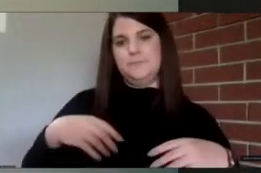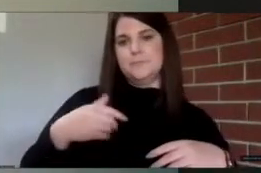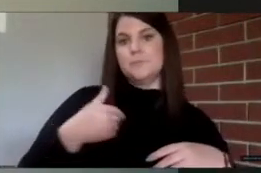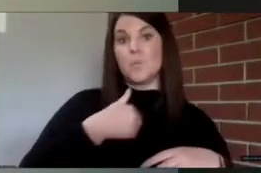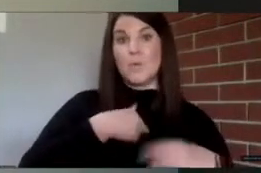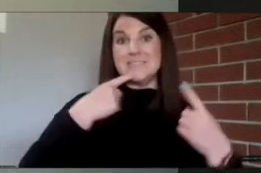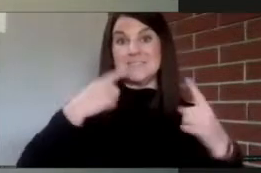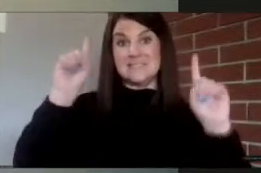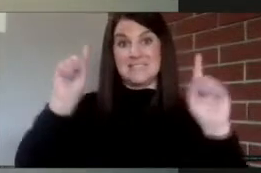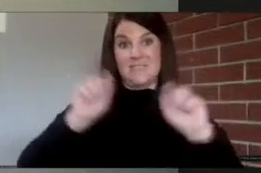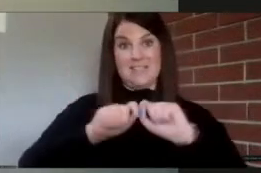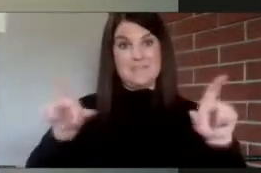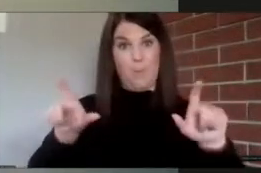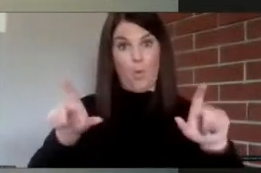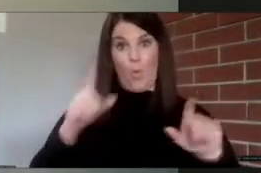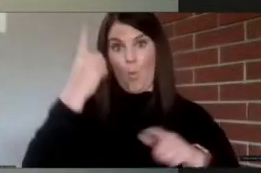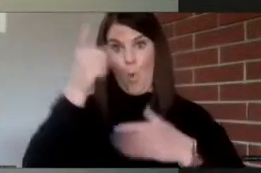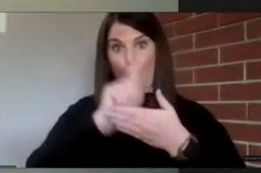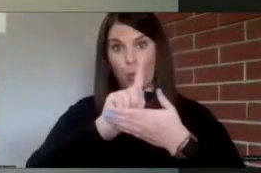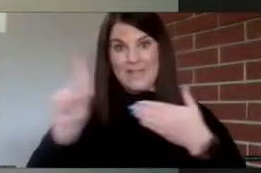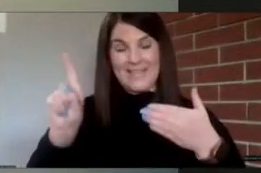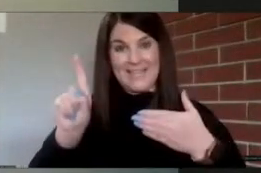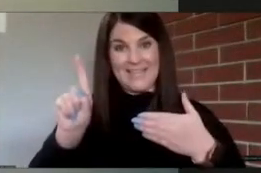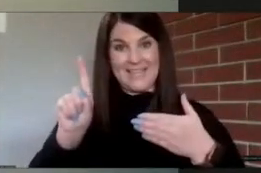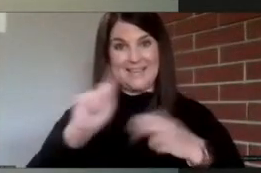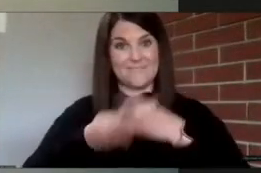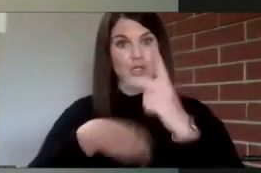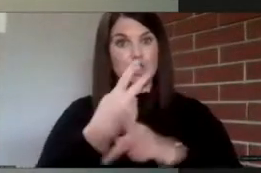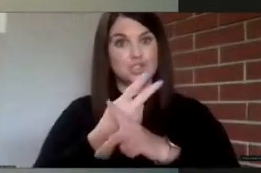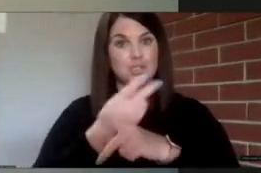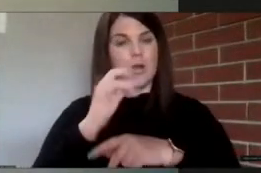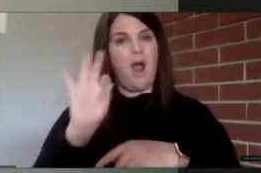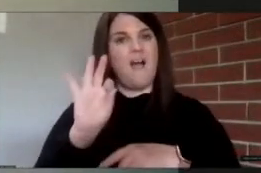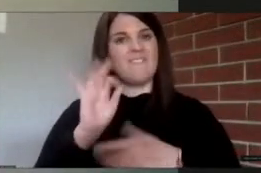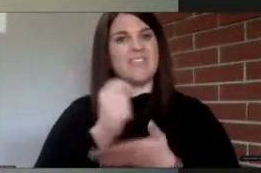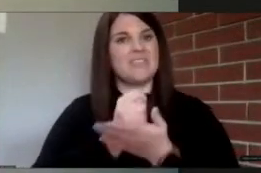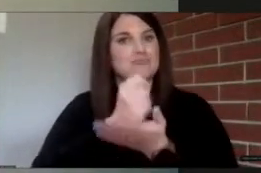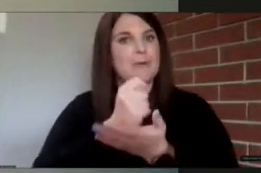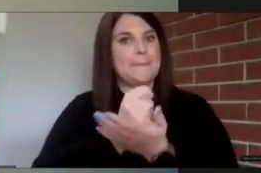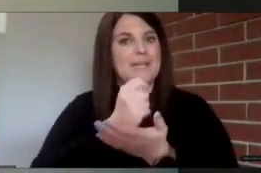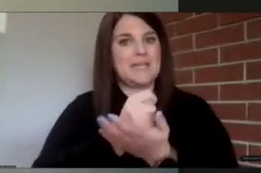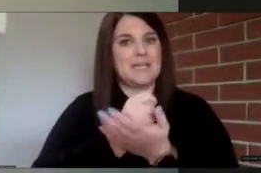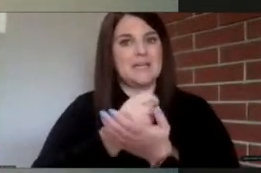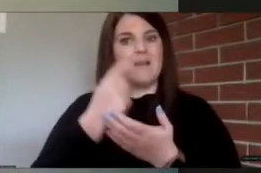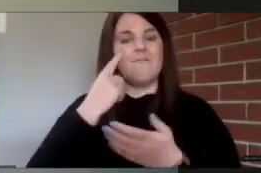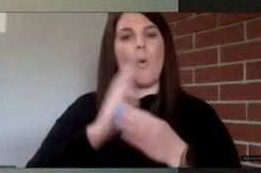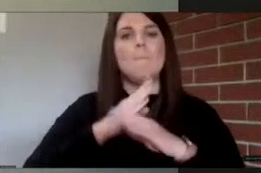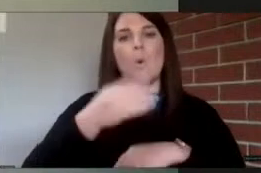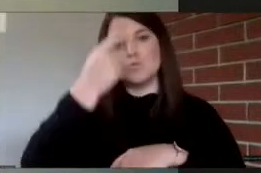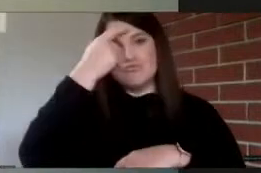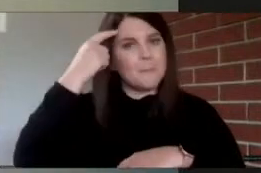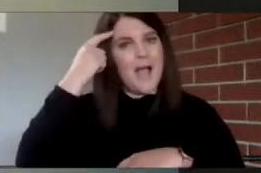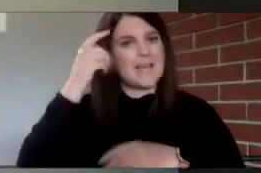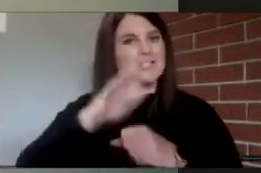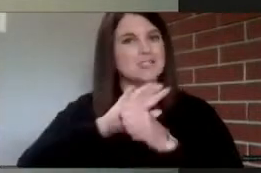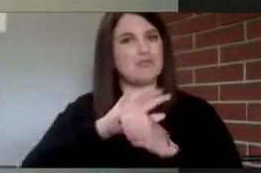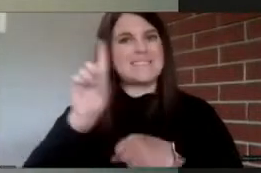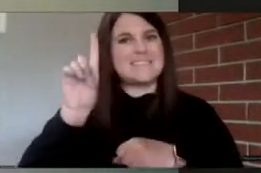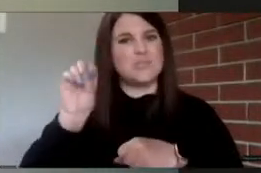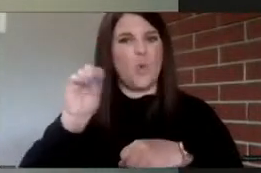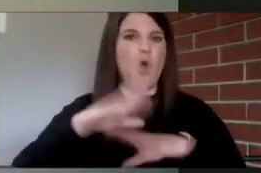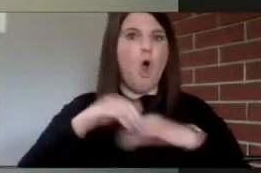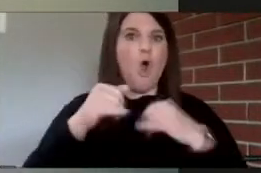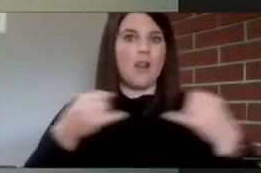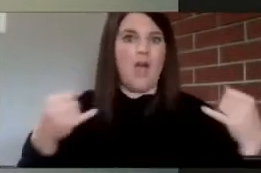deployed 1-week versions of cognitive processing therapy for the treatment of post-traumatic stress disorder in an online module. One of my trainees